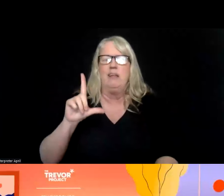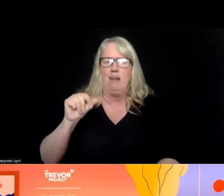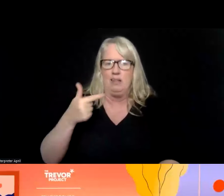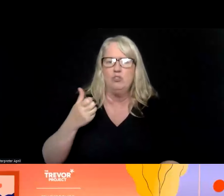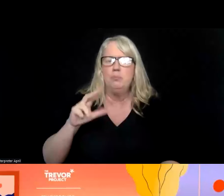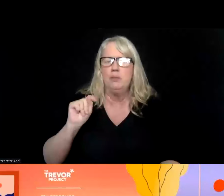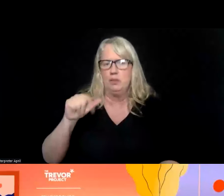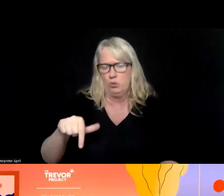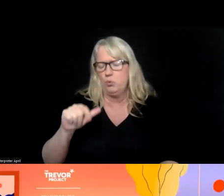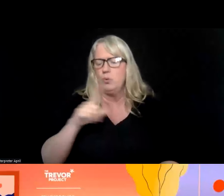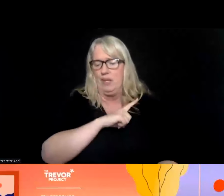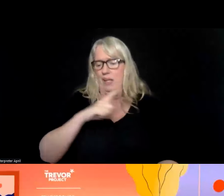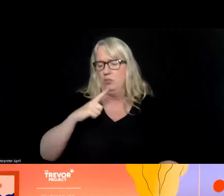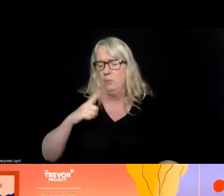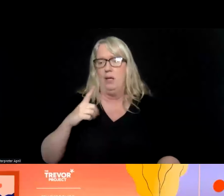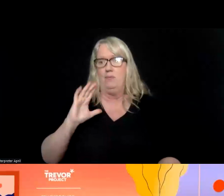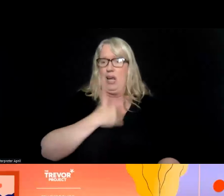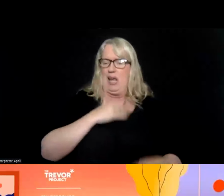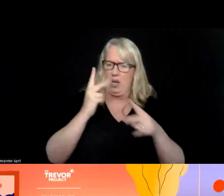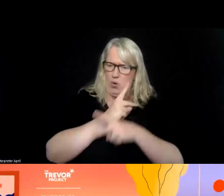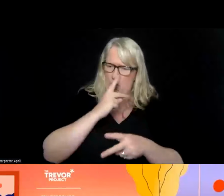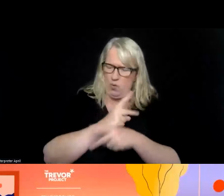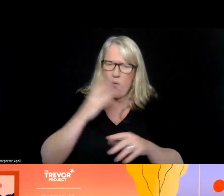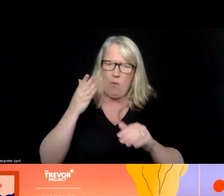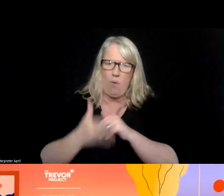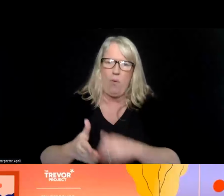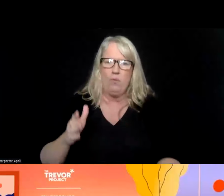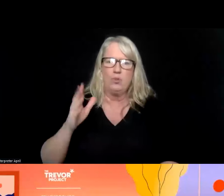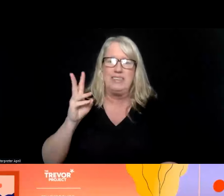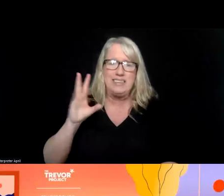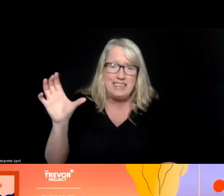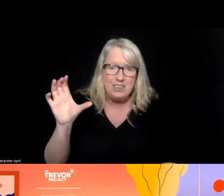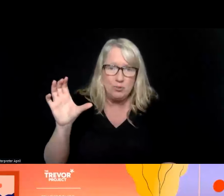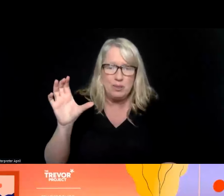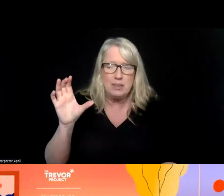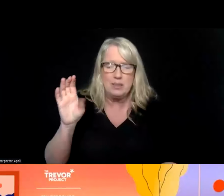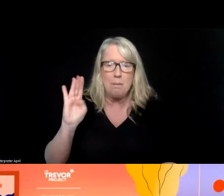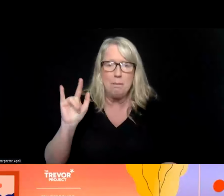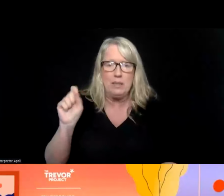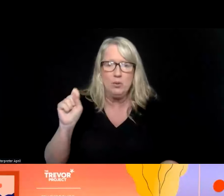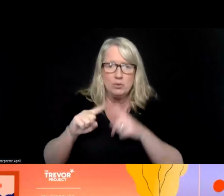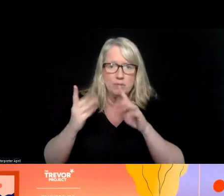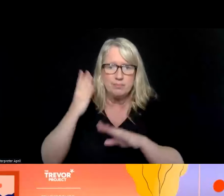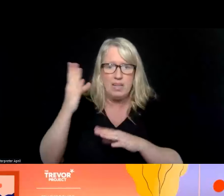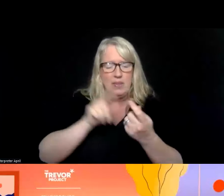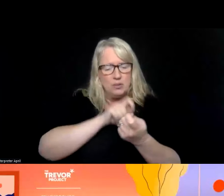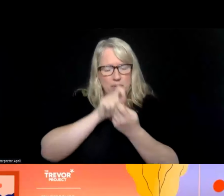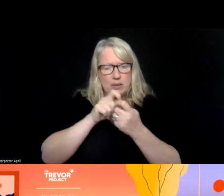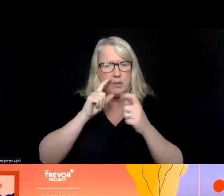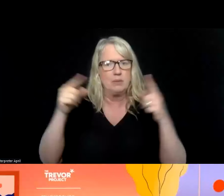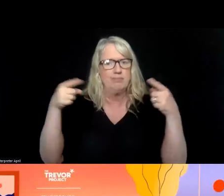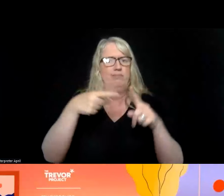legislation with, from our calculations, more than 600 bills across the US, most of which are specifically targeting